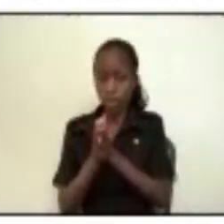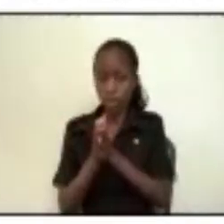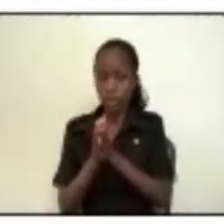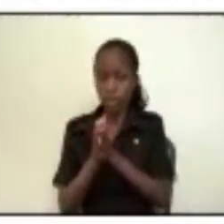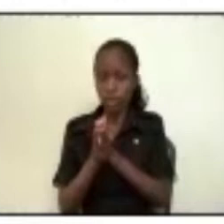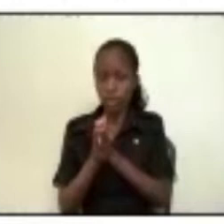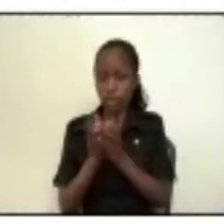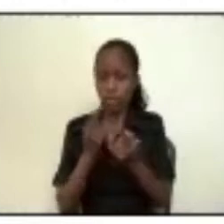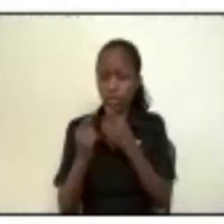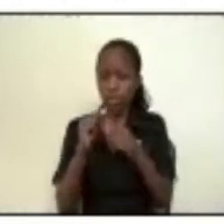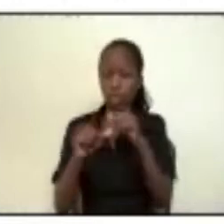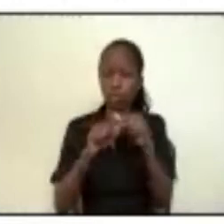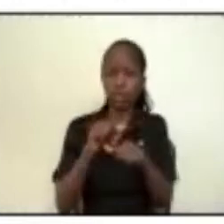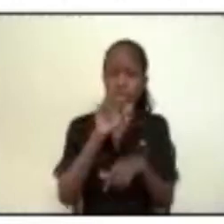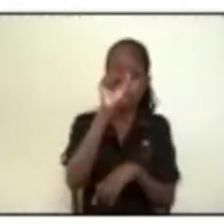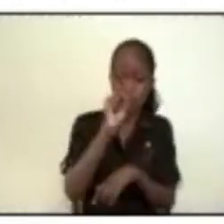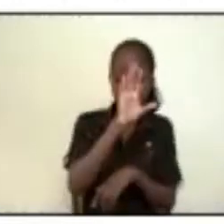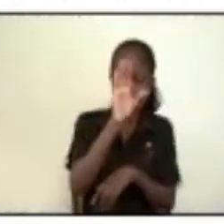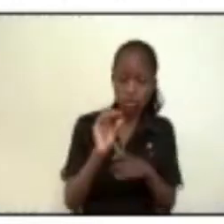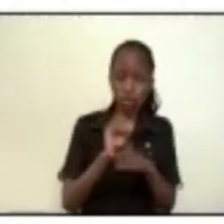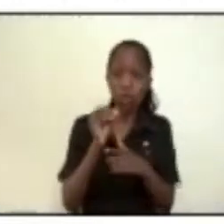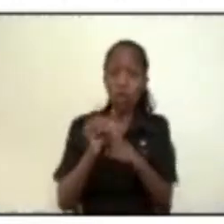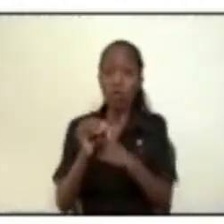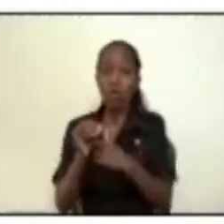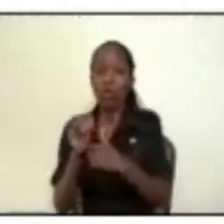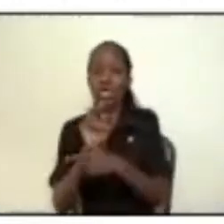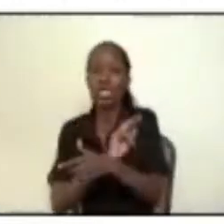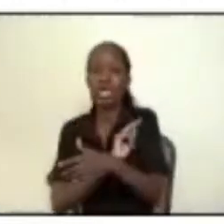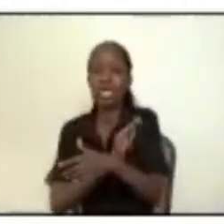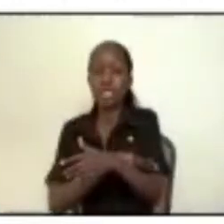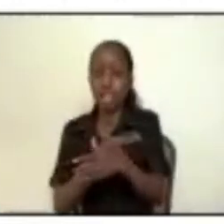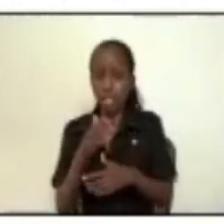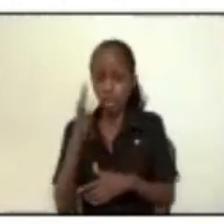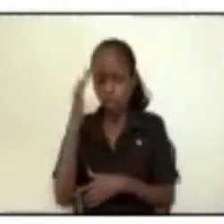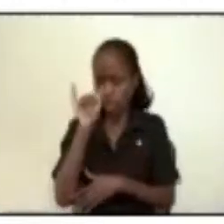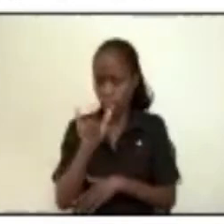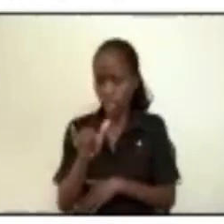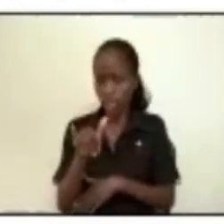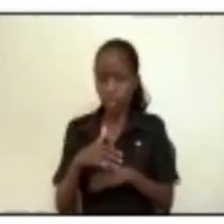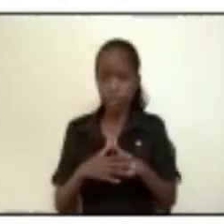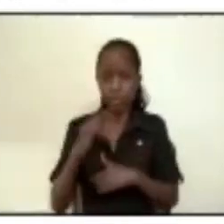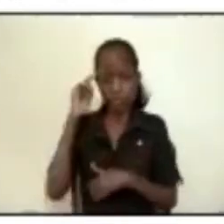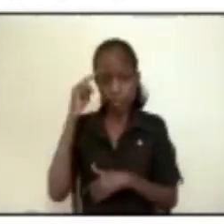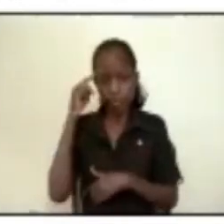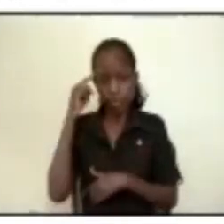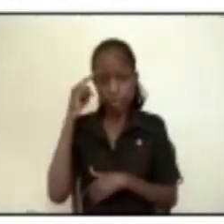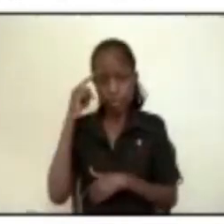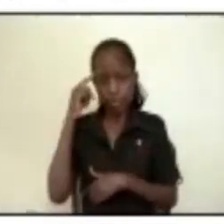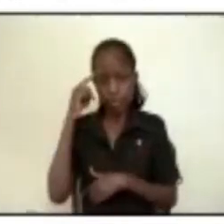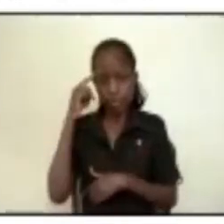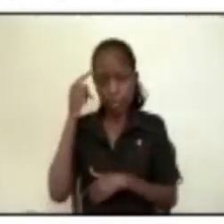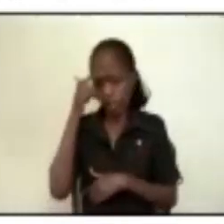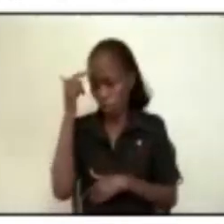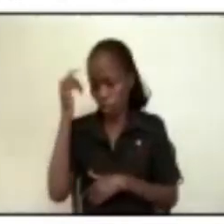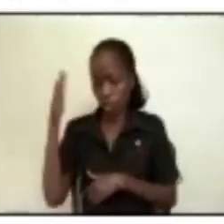reference South Africa or Nigeria. Why? And I think me having to deal with this on a